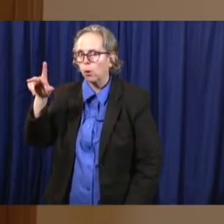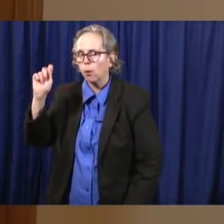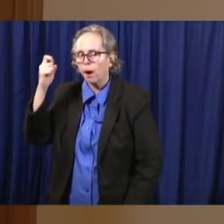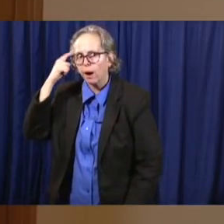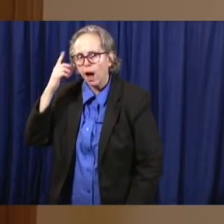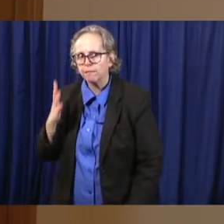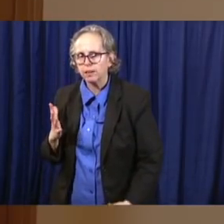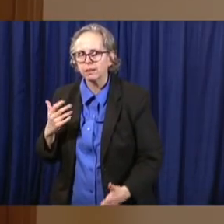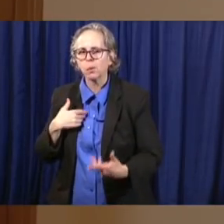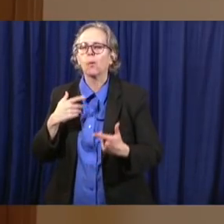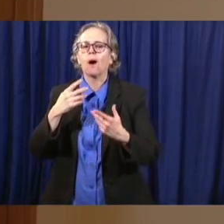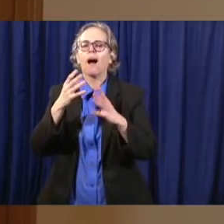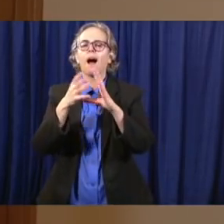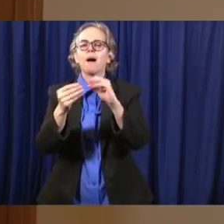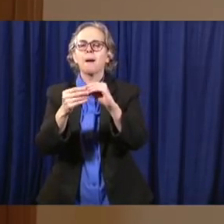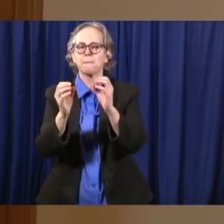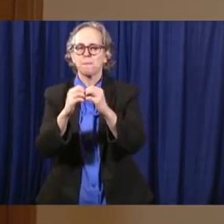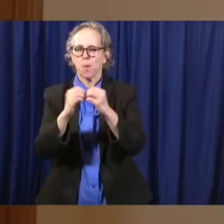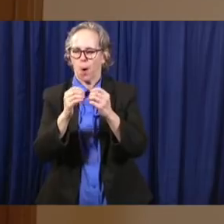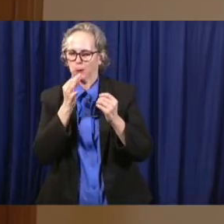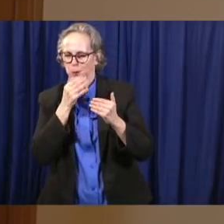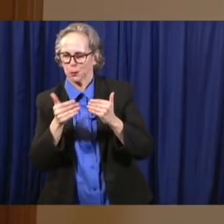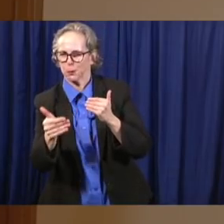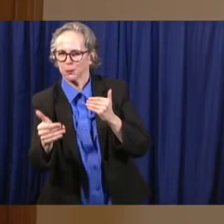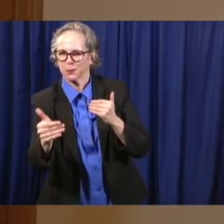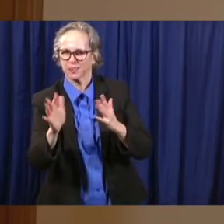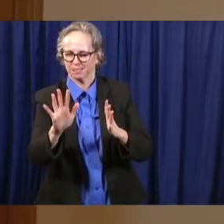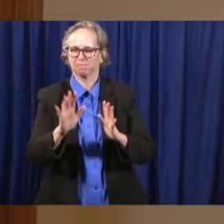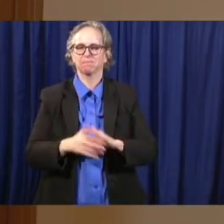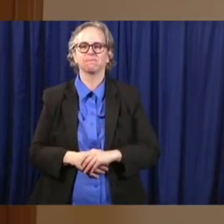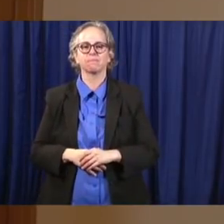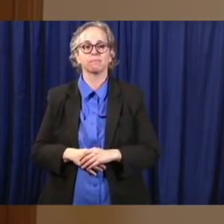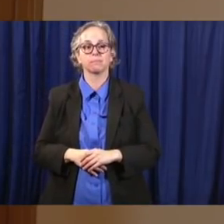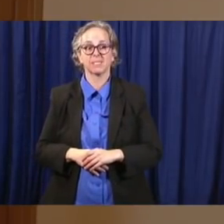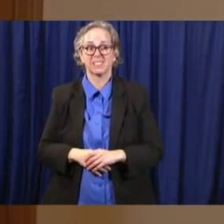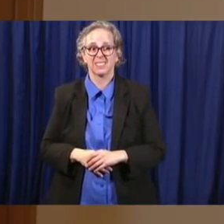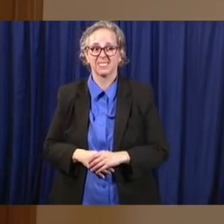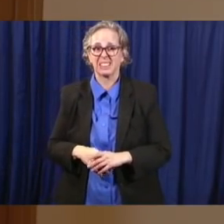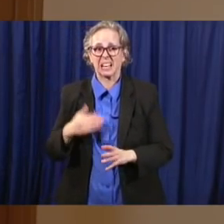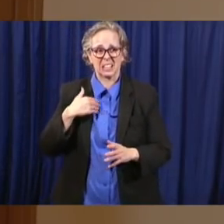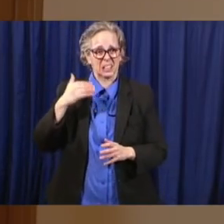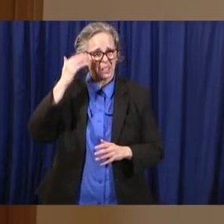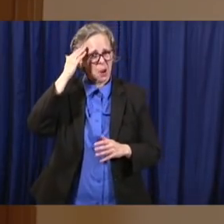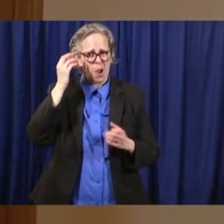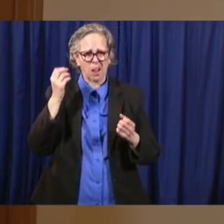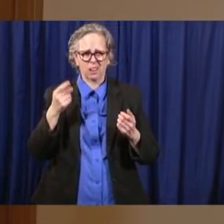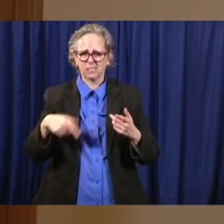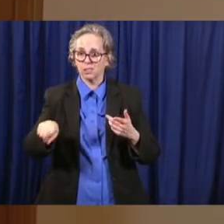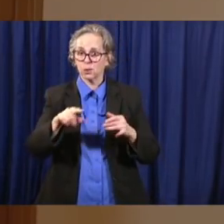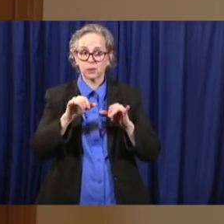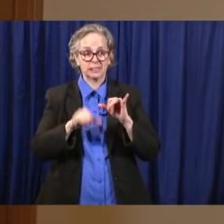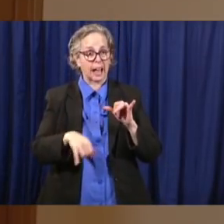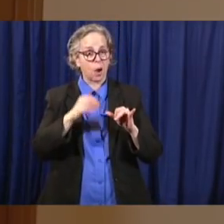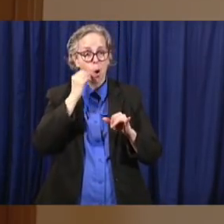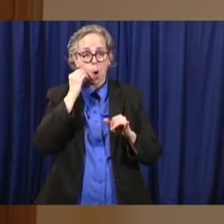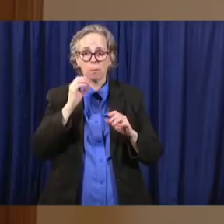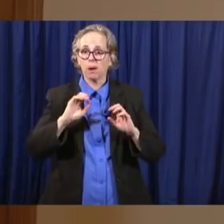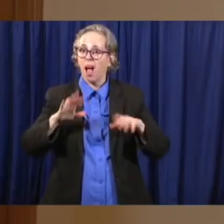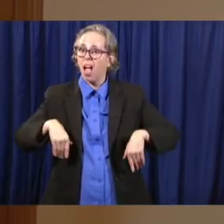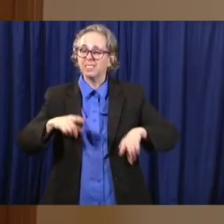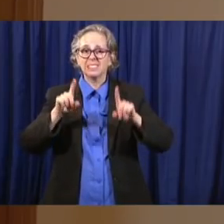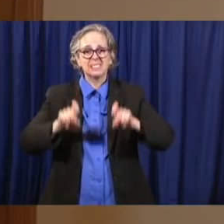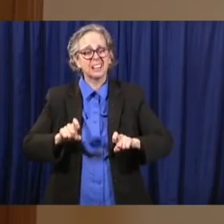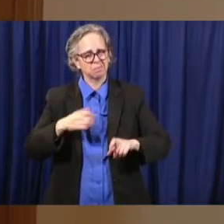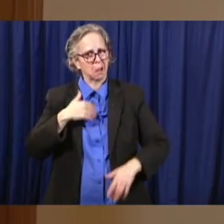the days to come. But at this point, for most of us, I know most of you are staying at home without that testing, but using these